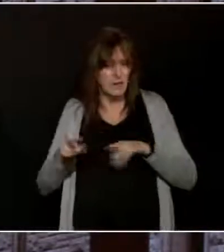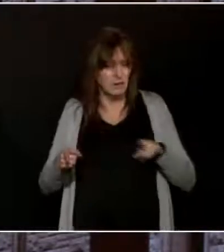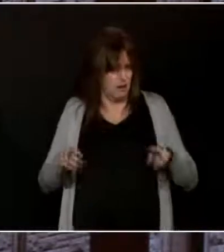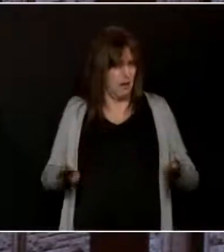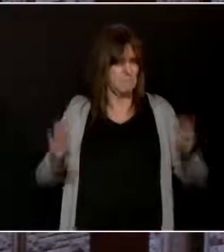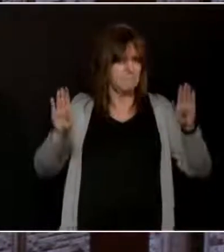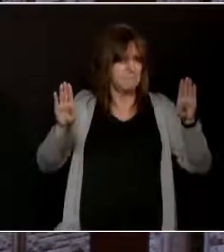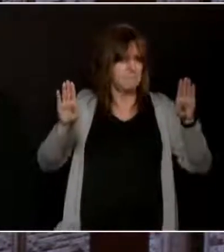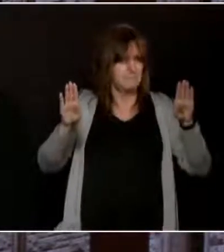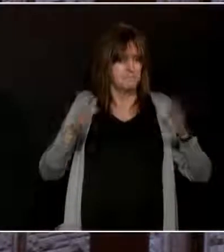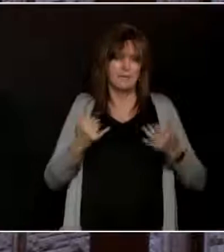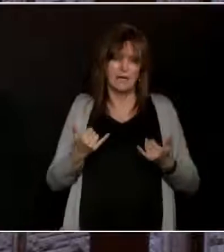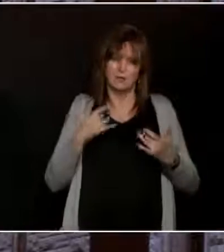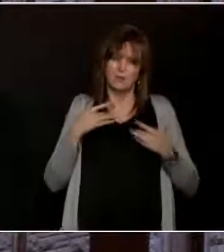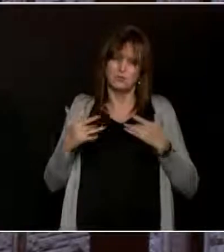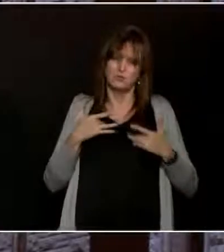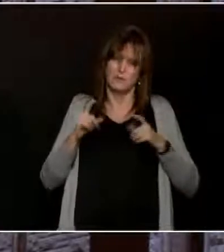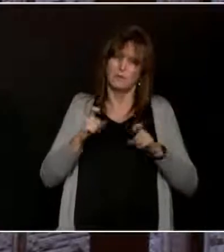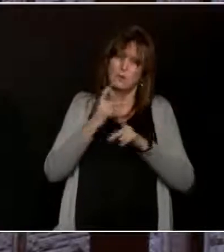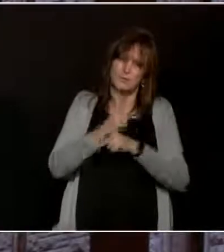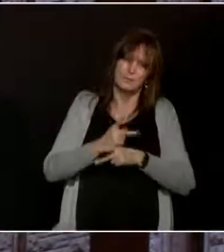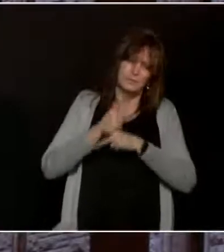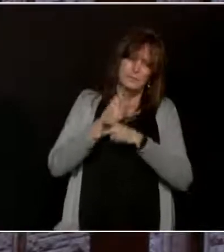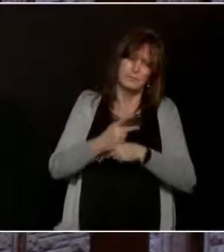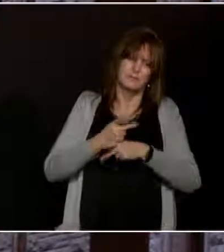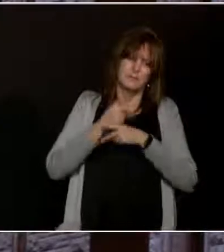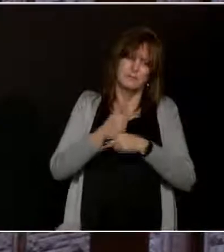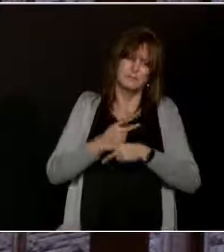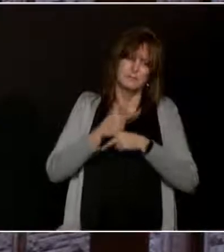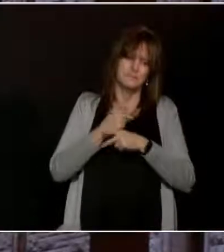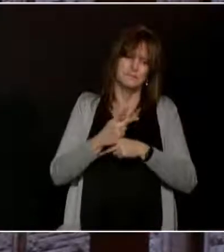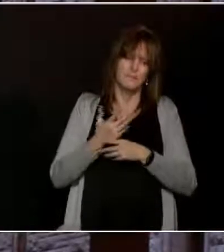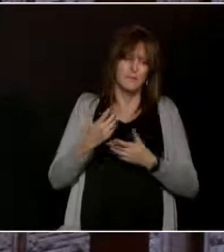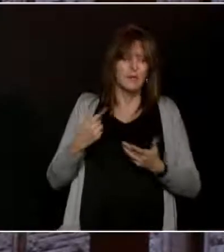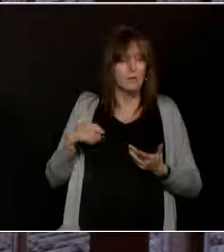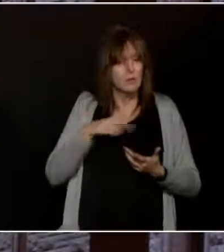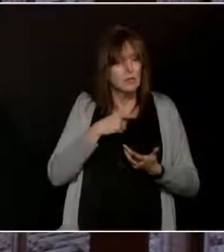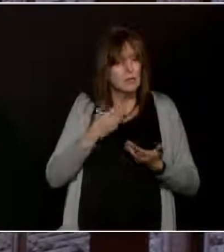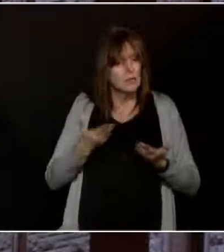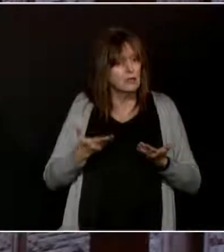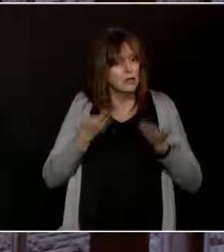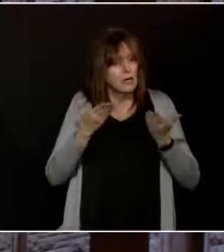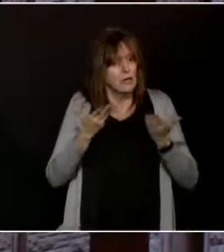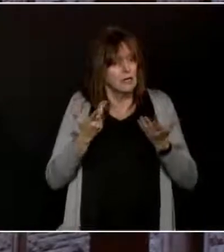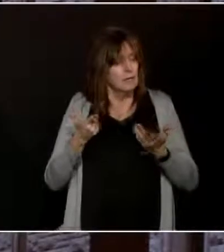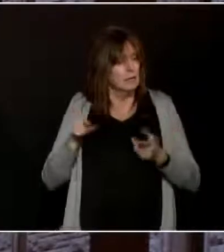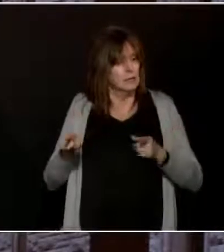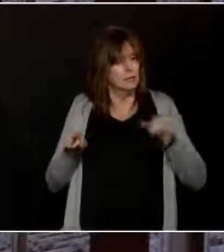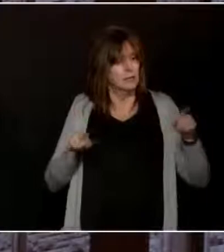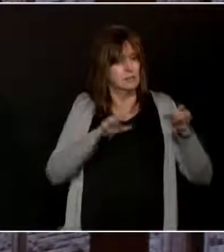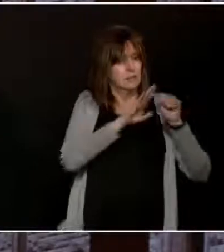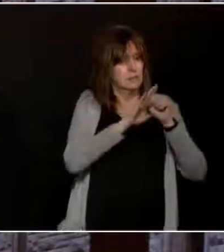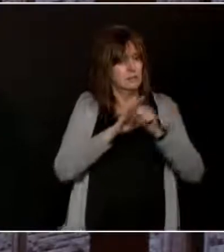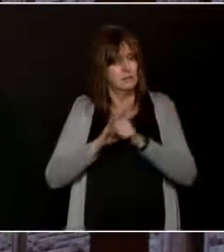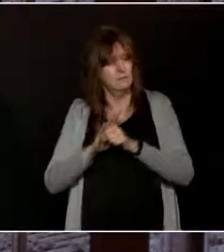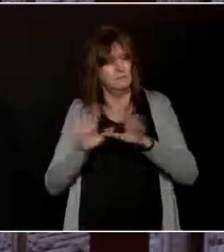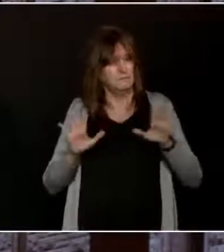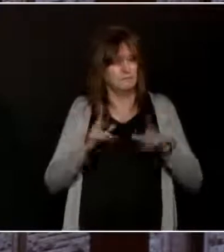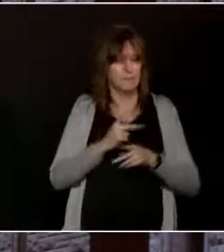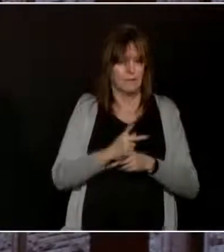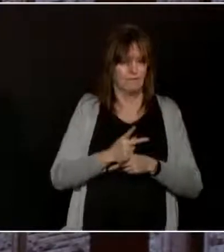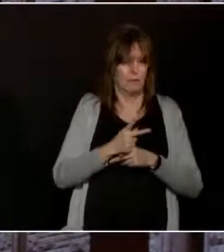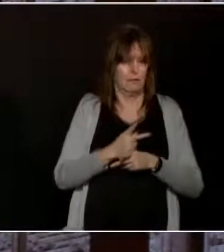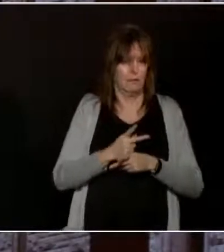time, and so we've made some recommendations to them, and I think we'll see. I've heard their comments back,